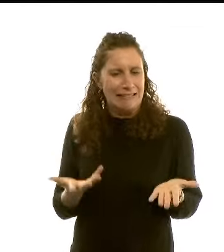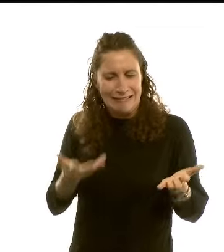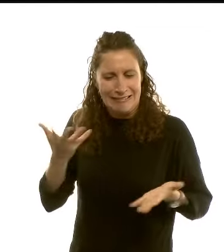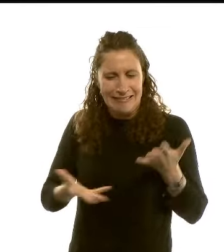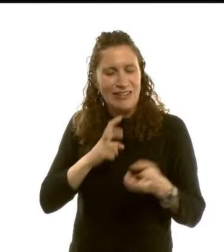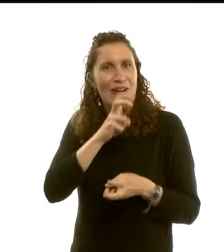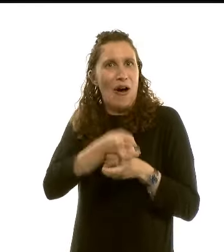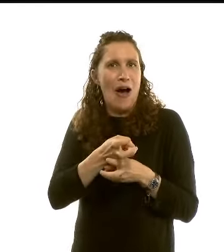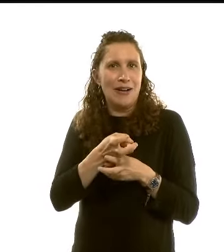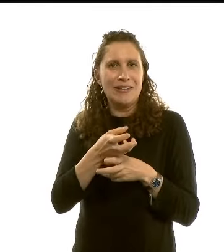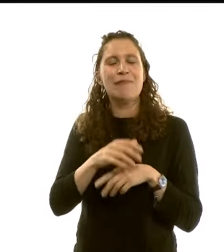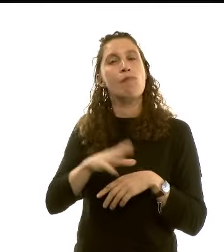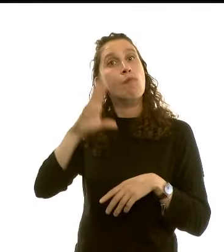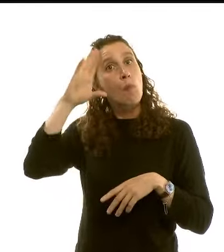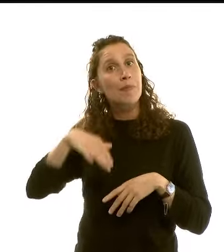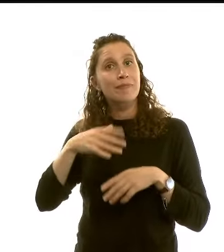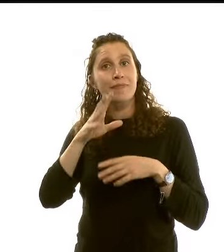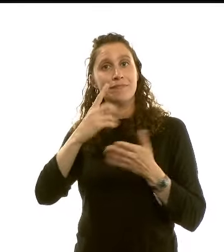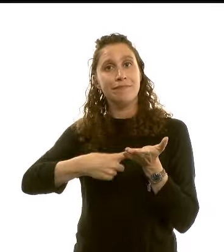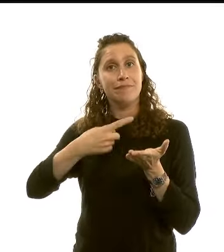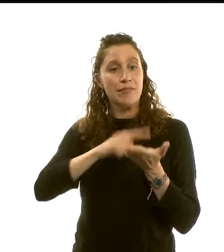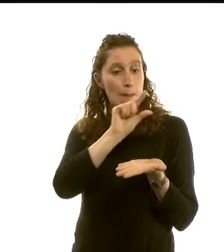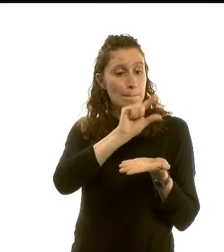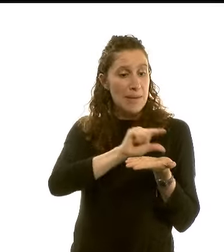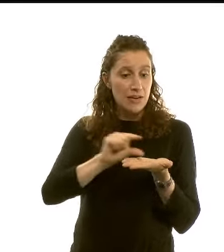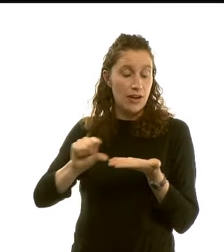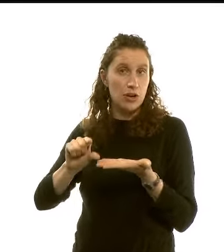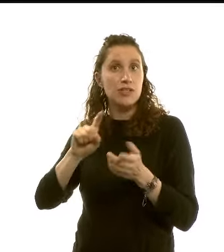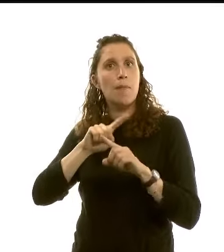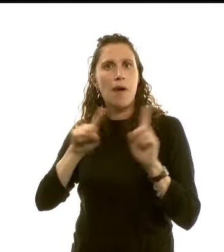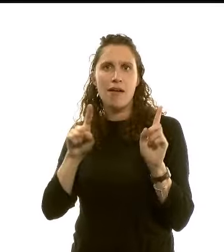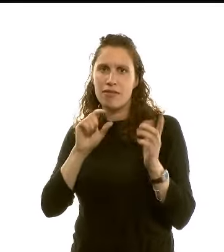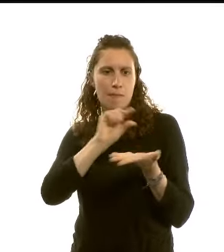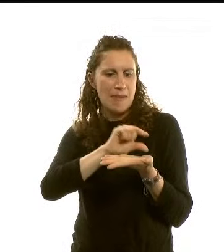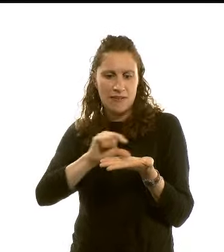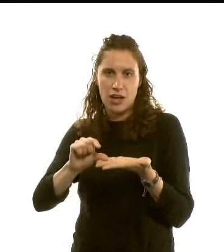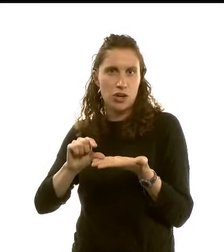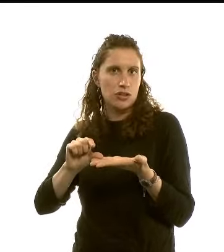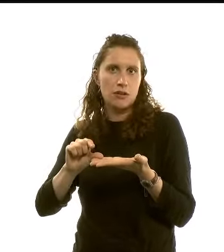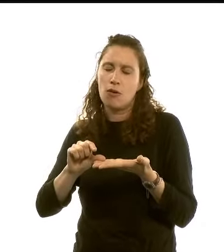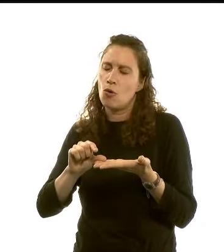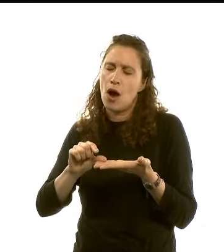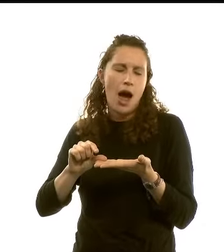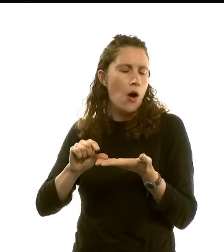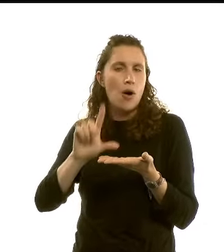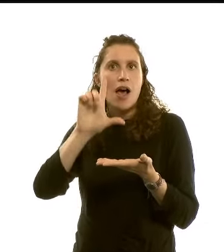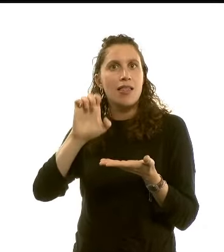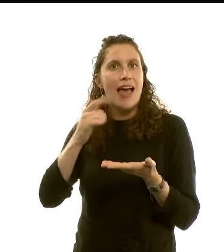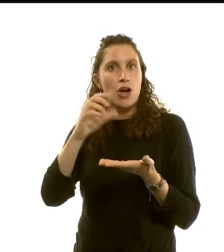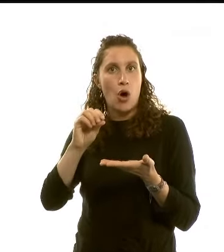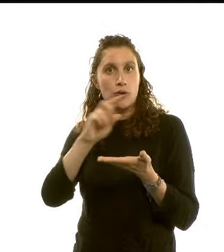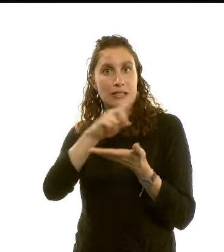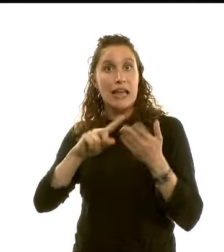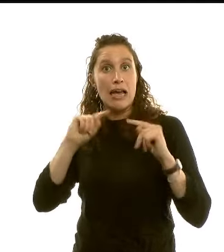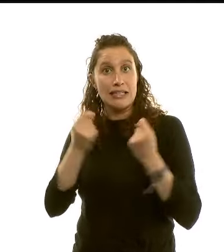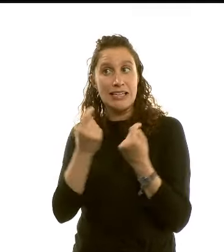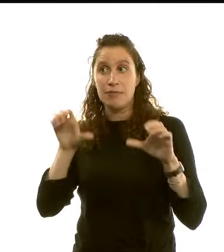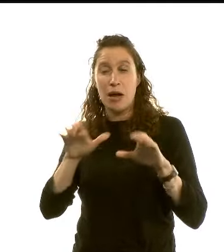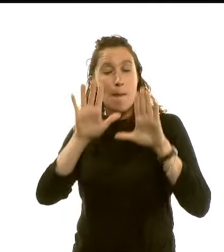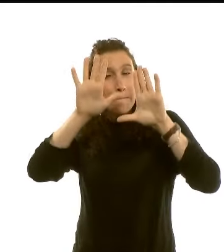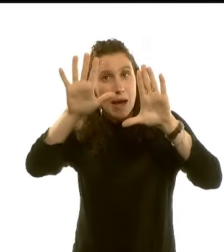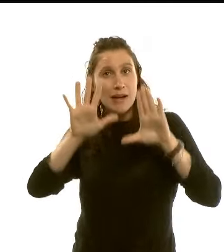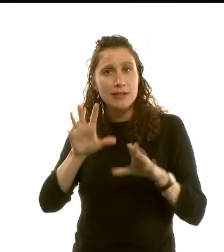Honestly, I know we're talking about the minifigures, but really it's that. The LEGO design team have done an absolutely incredible